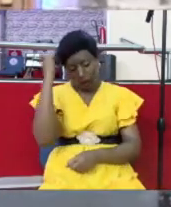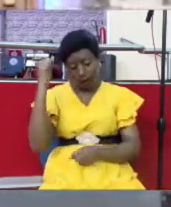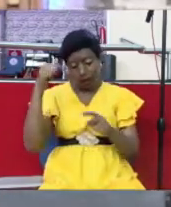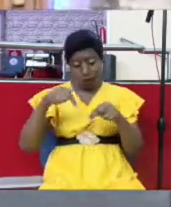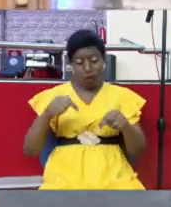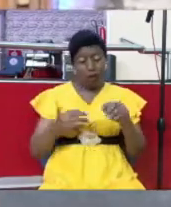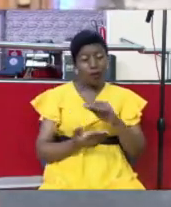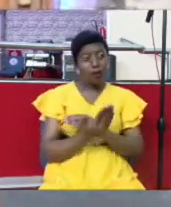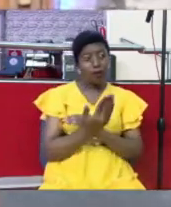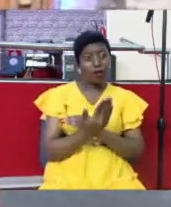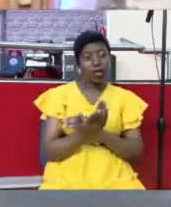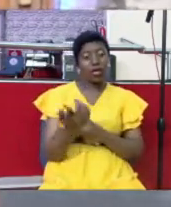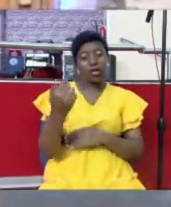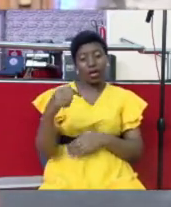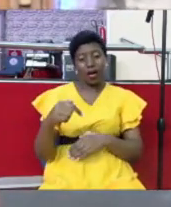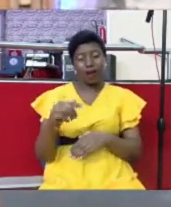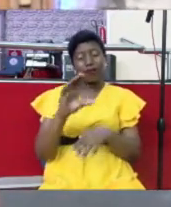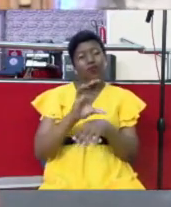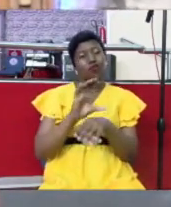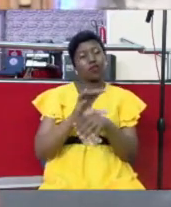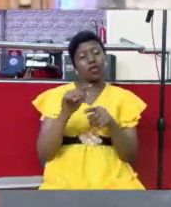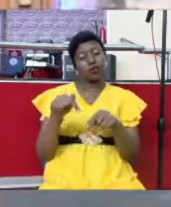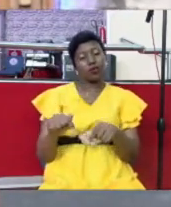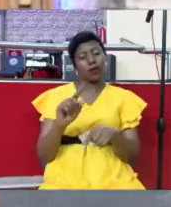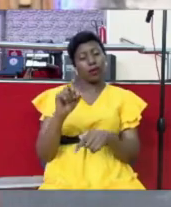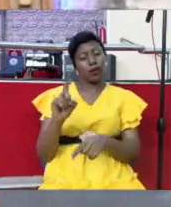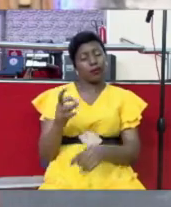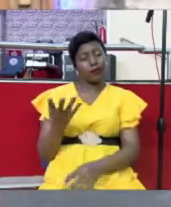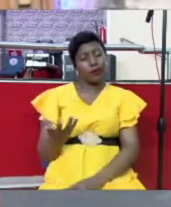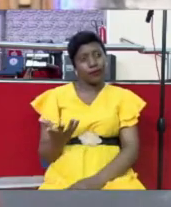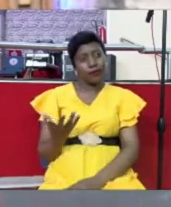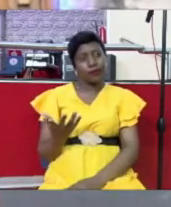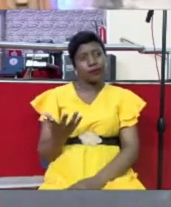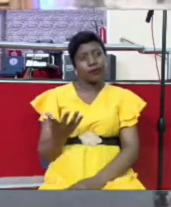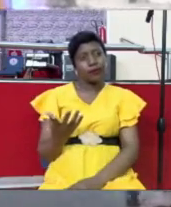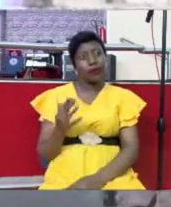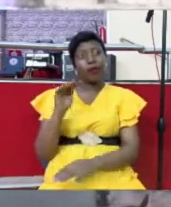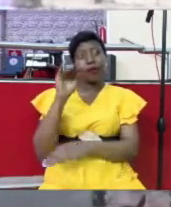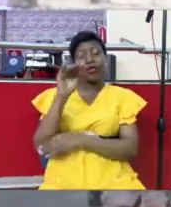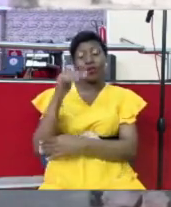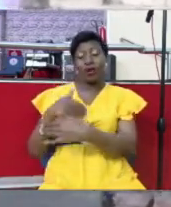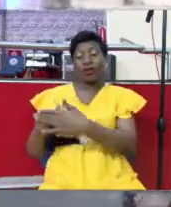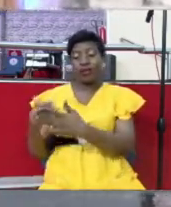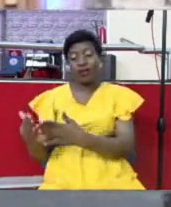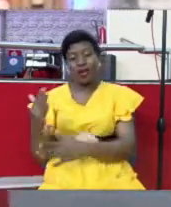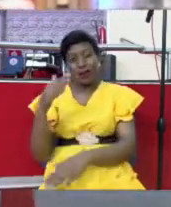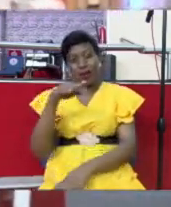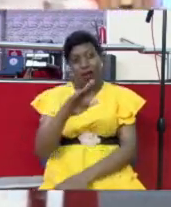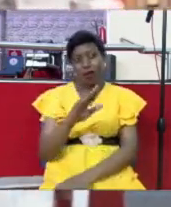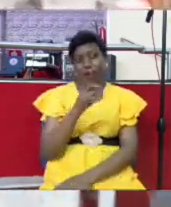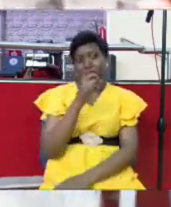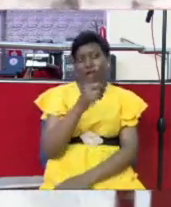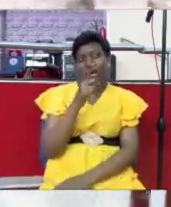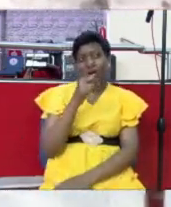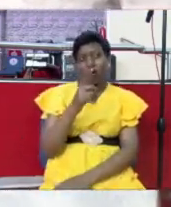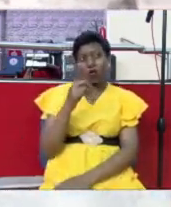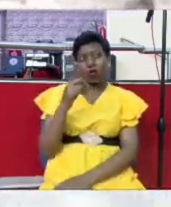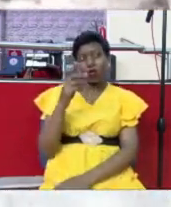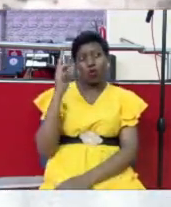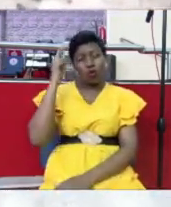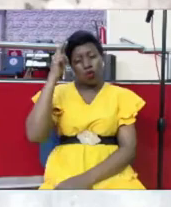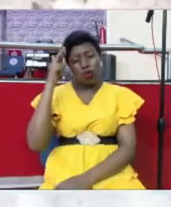Turn to your neighbor and ask them, do you have a cause? Ask